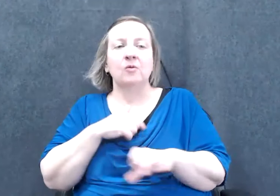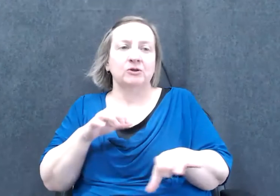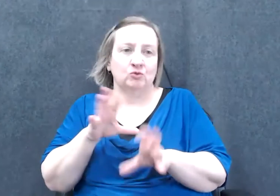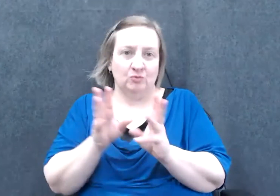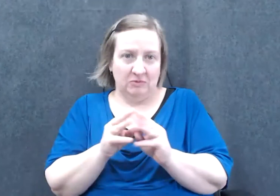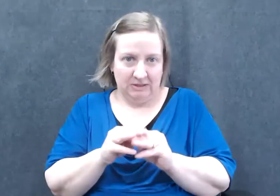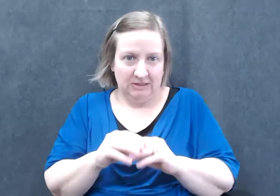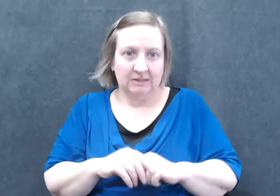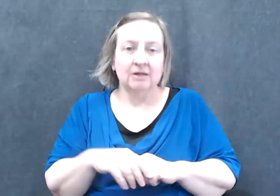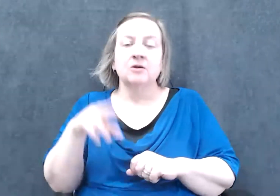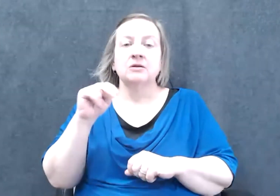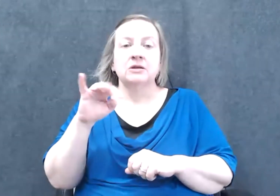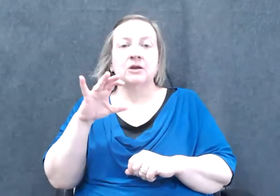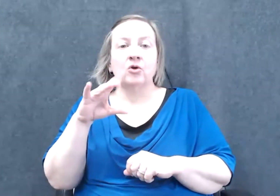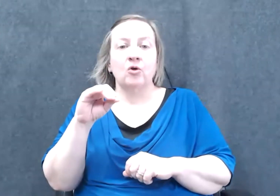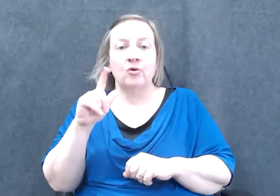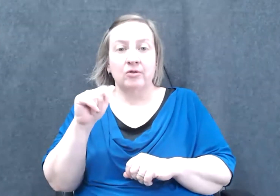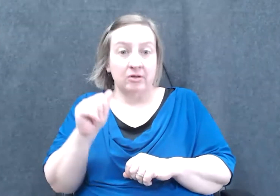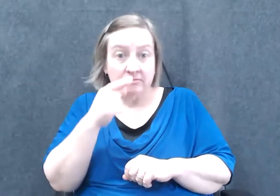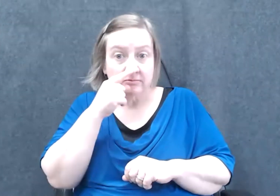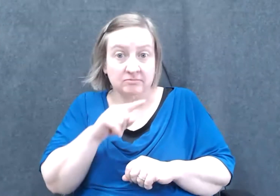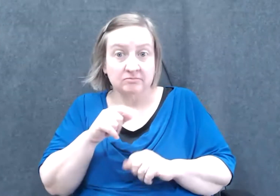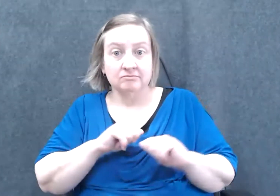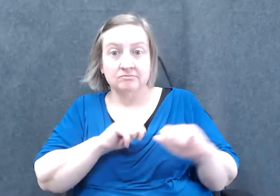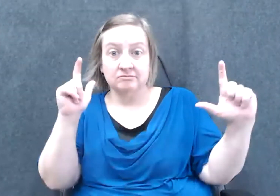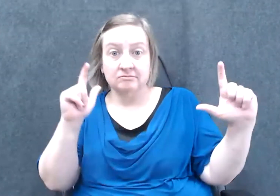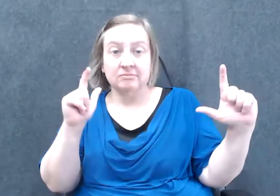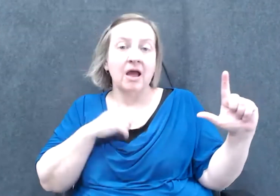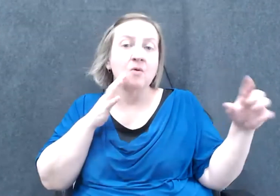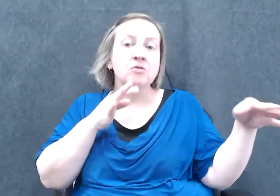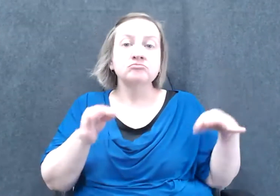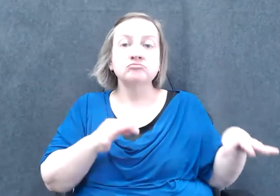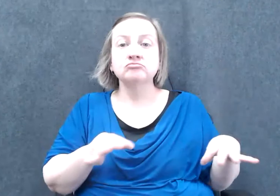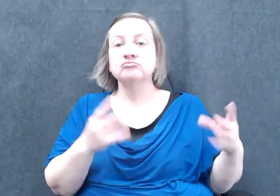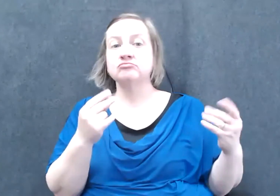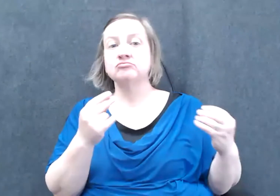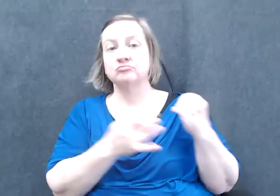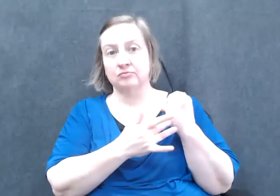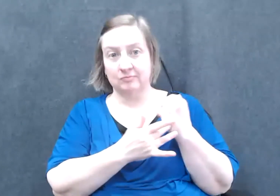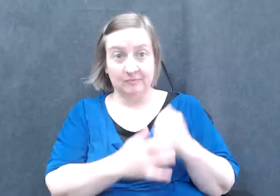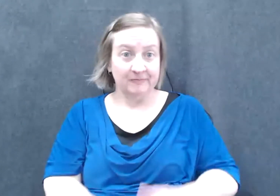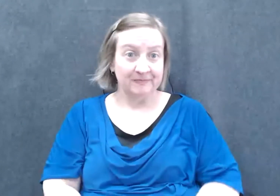So Nicola, would you mind just putting the slides up on the screen and I'll walk folks through the tech?